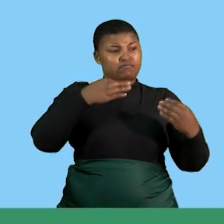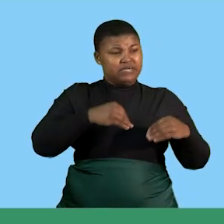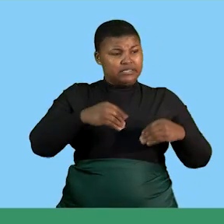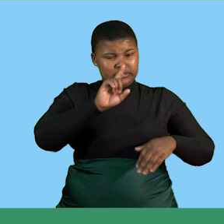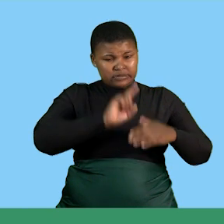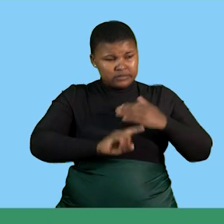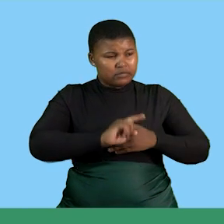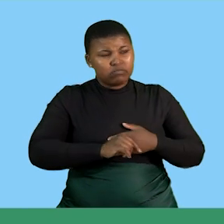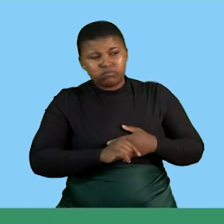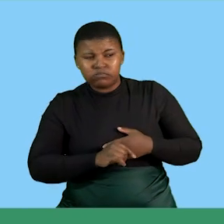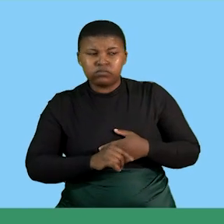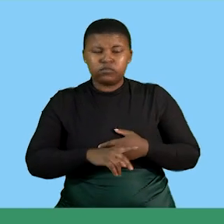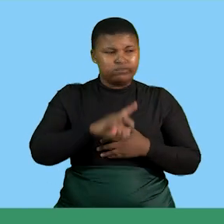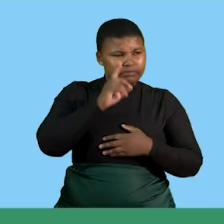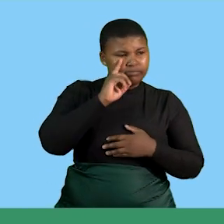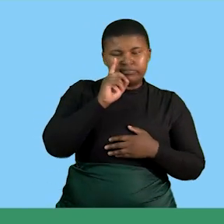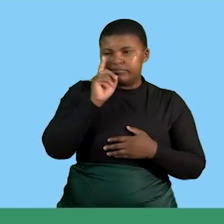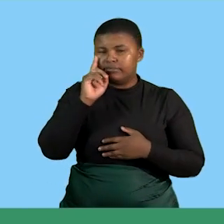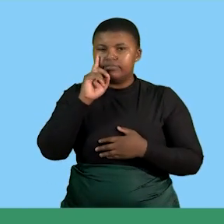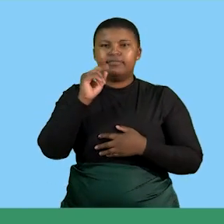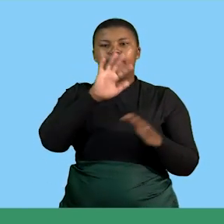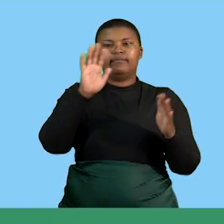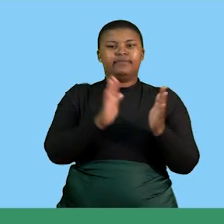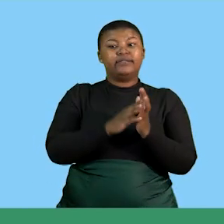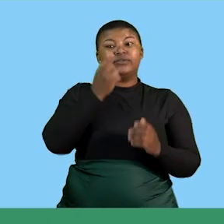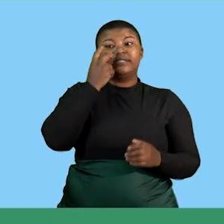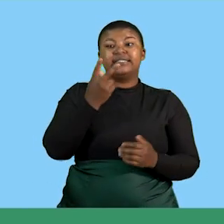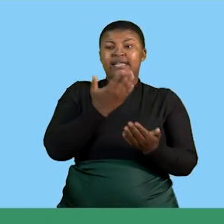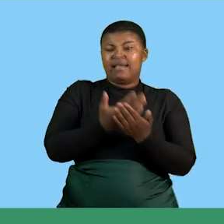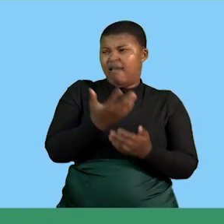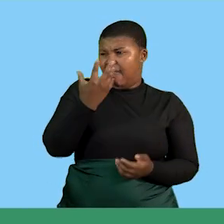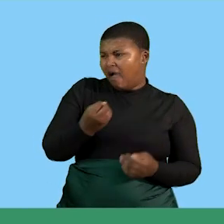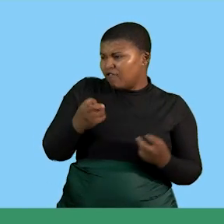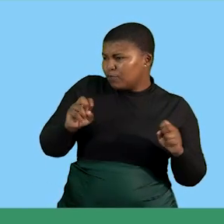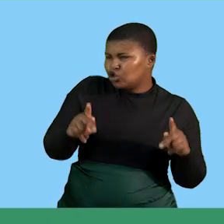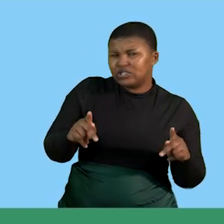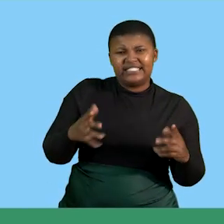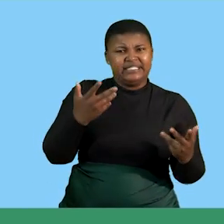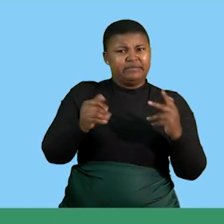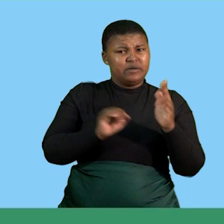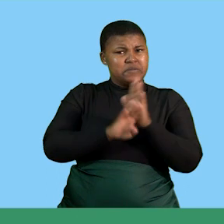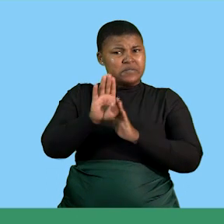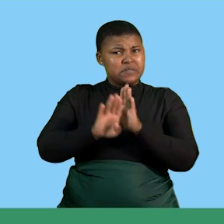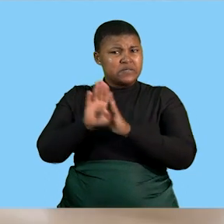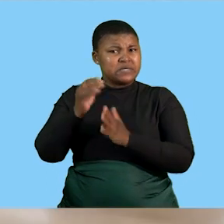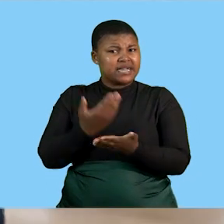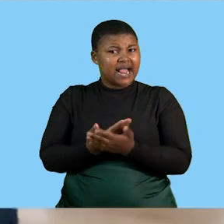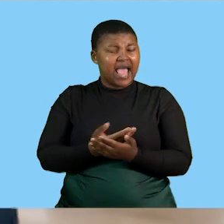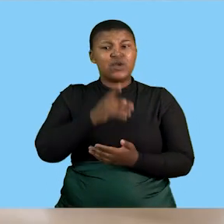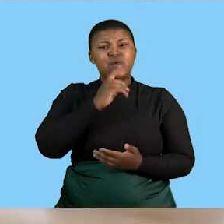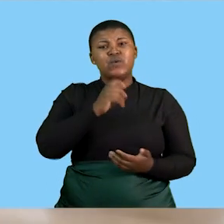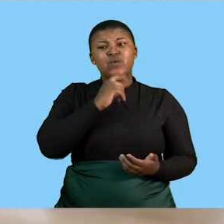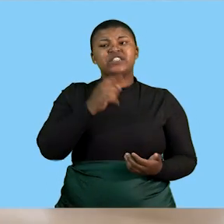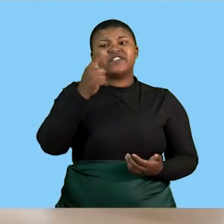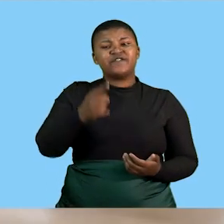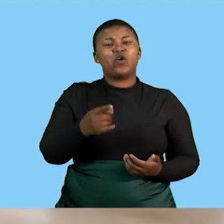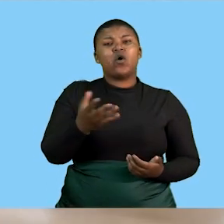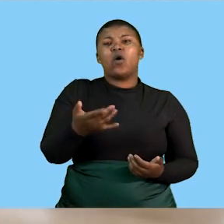So these were our two components, our competitors and our other organizations. Our other organizations, of course,